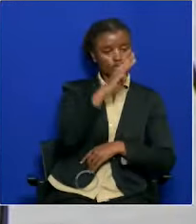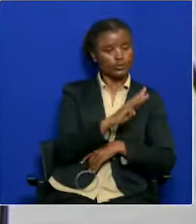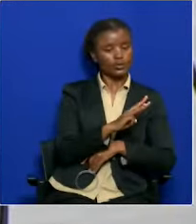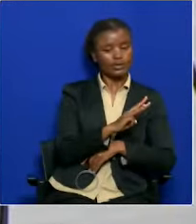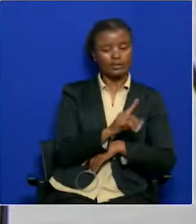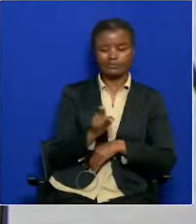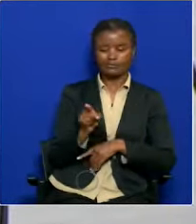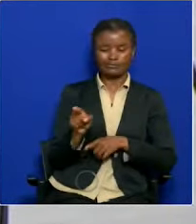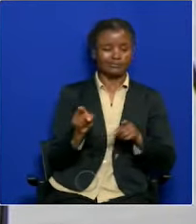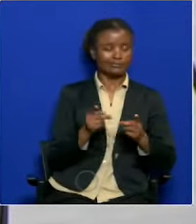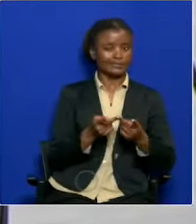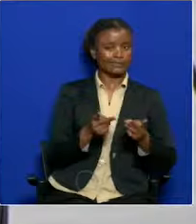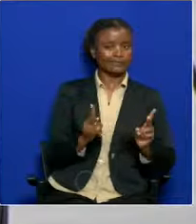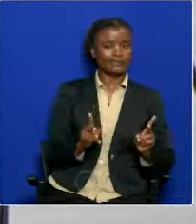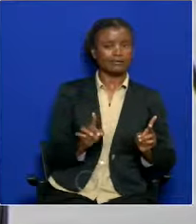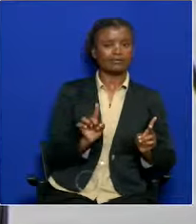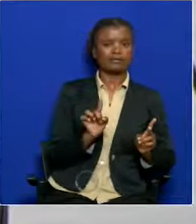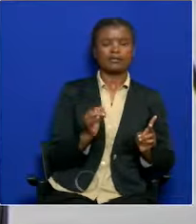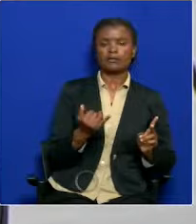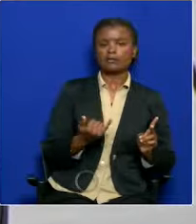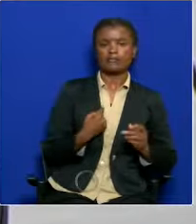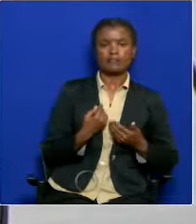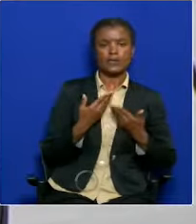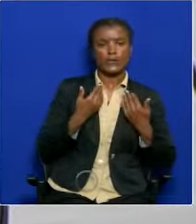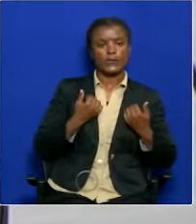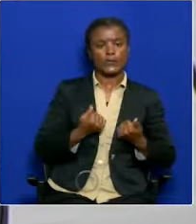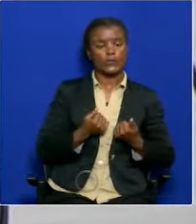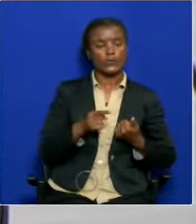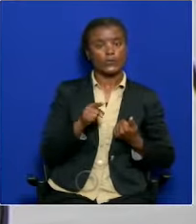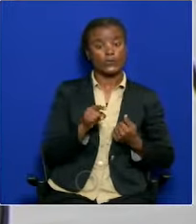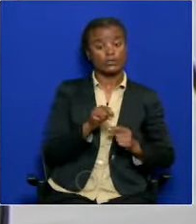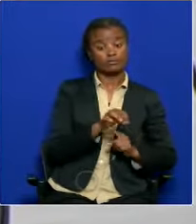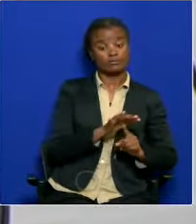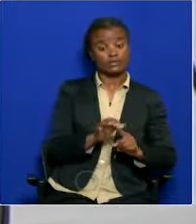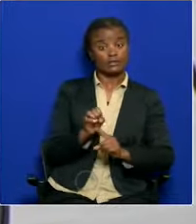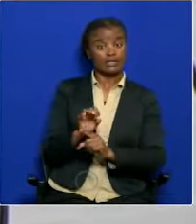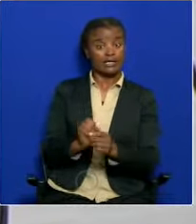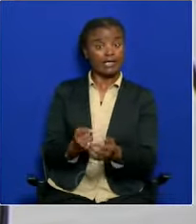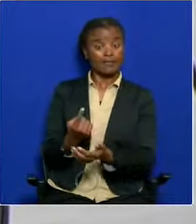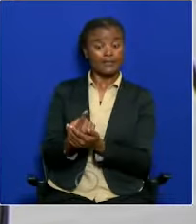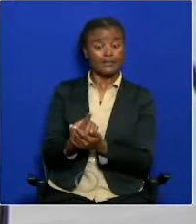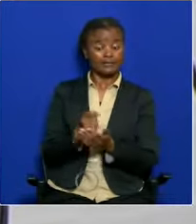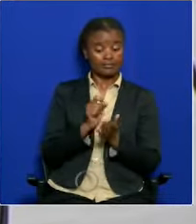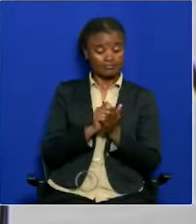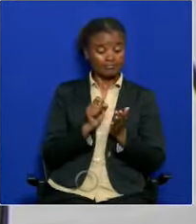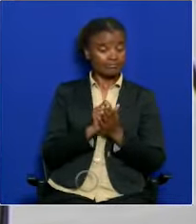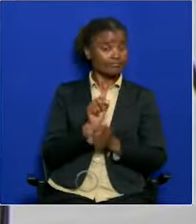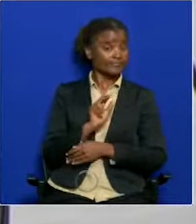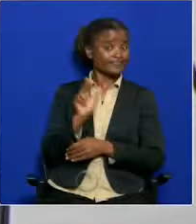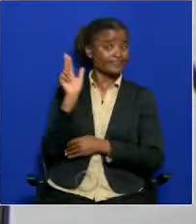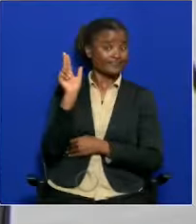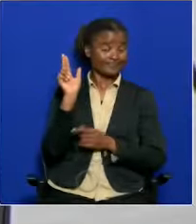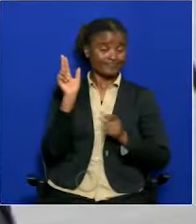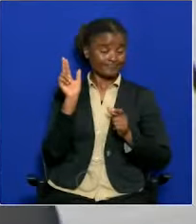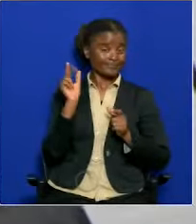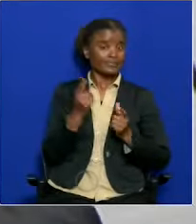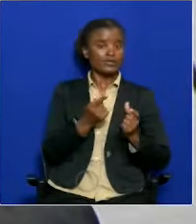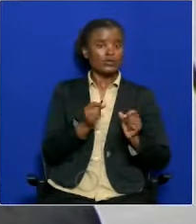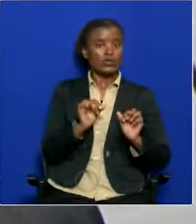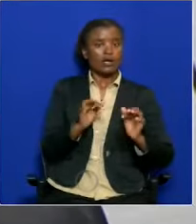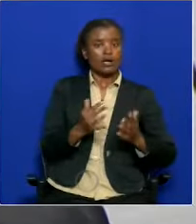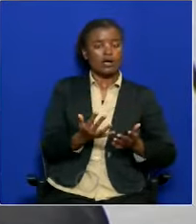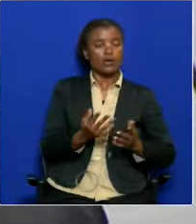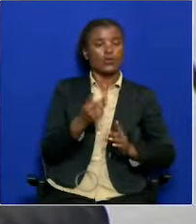not know under what circumstances the affidavit was commissioned or whether the Commissioner of Oaths was